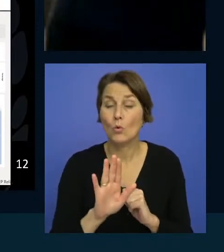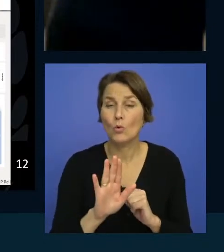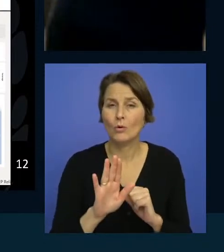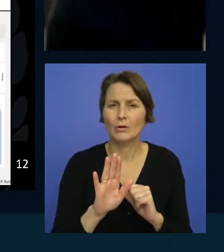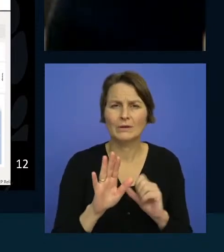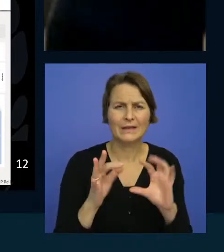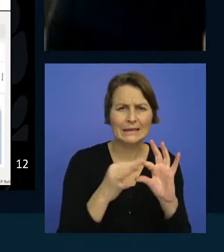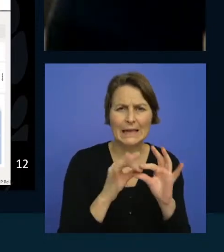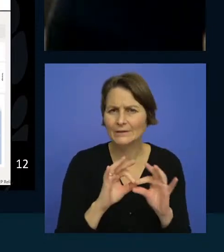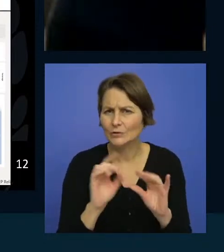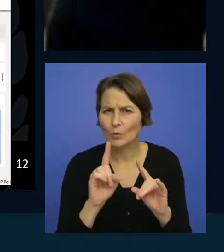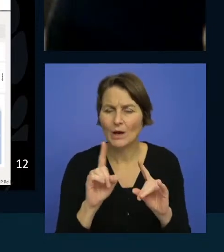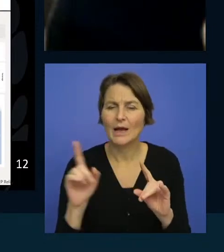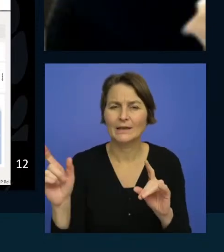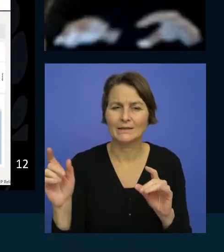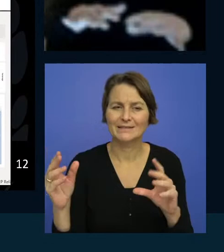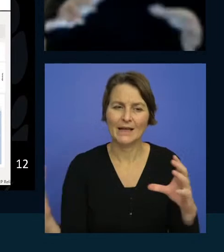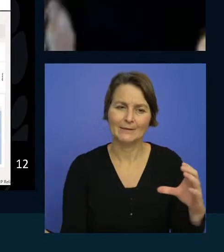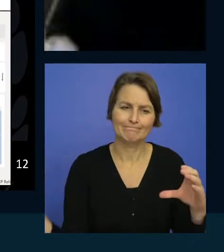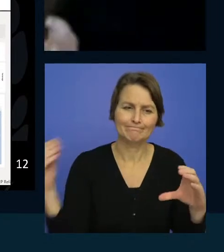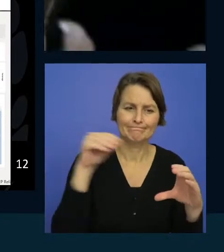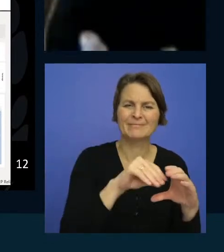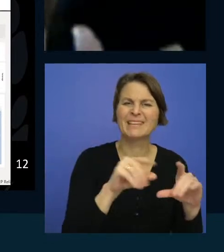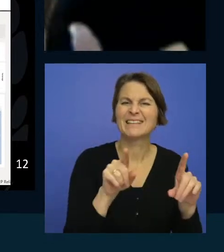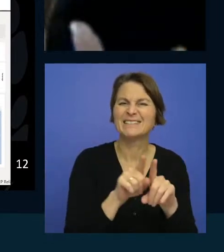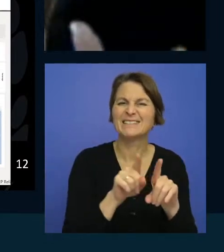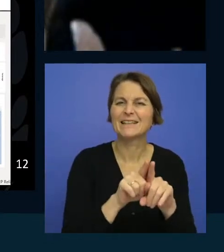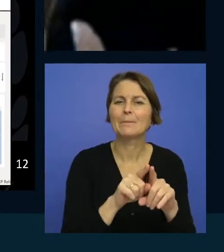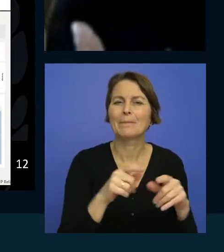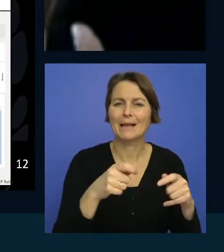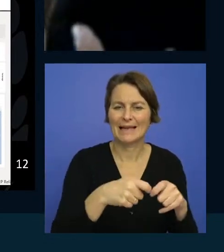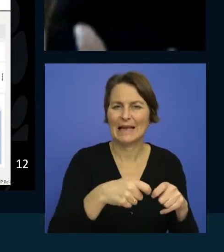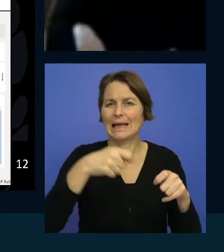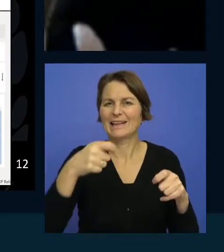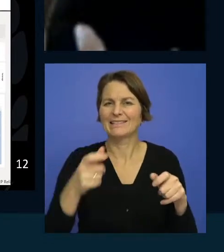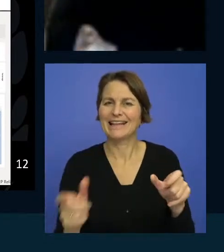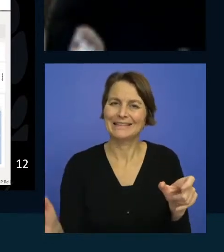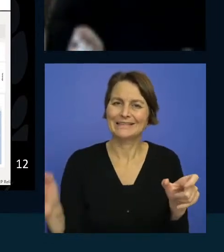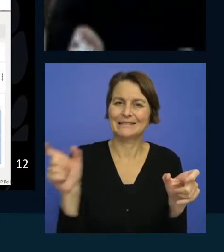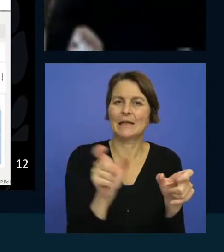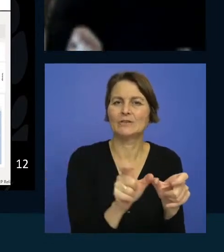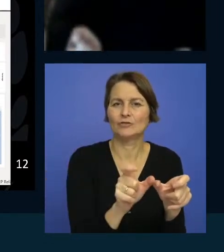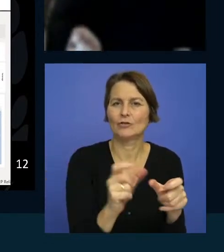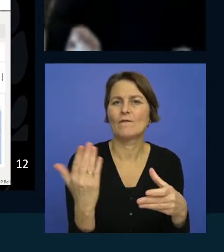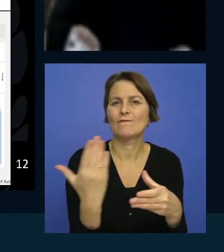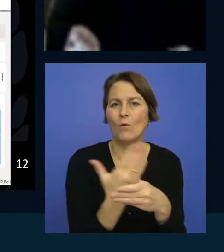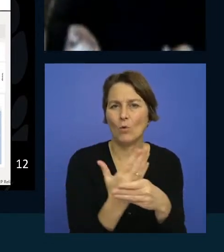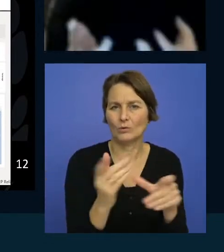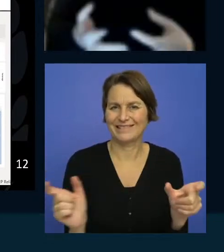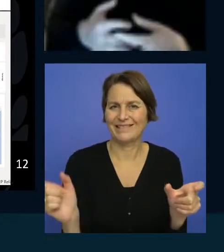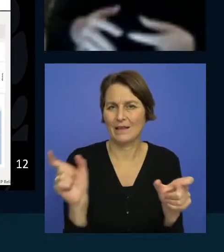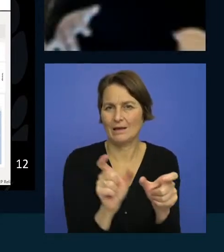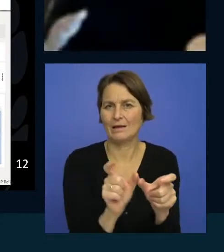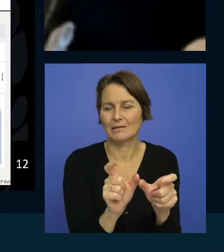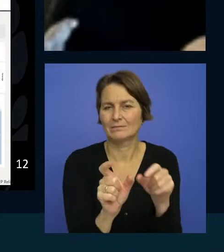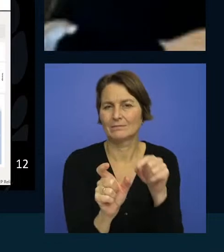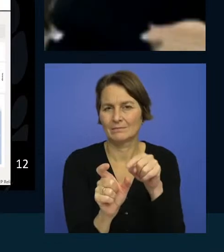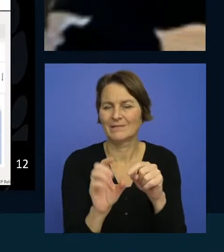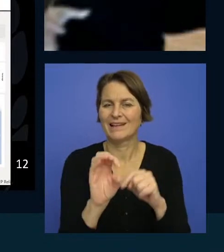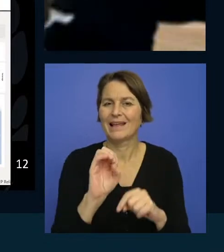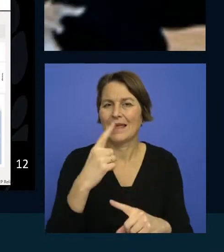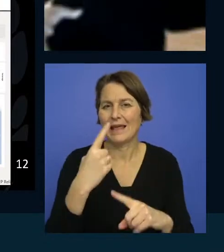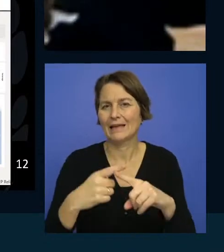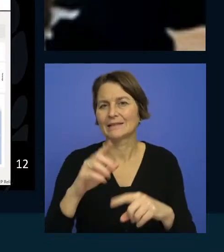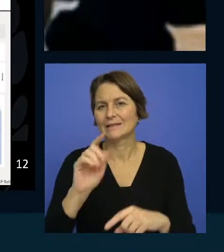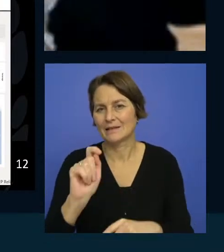So typically it's in the certified extensions applications folder in the Power BI